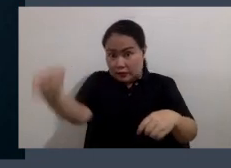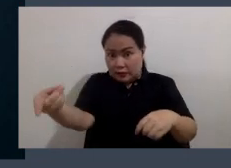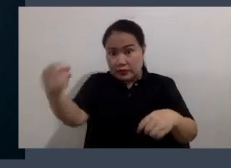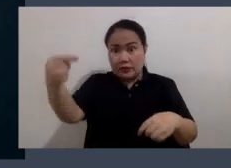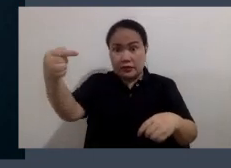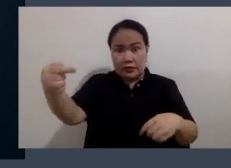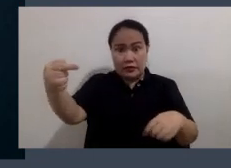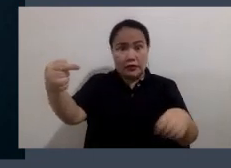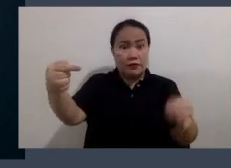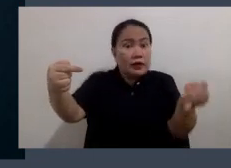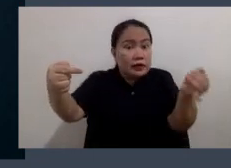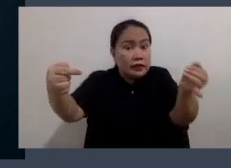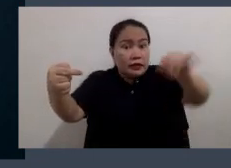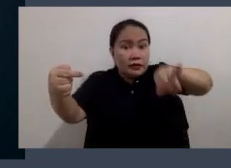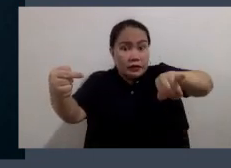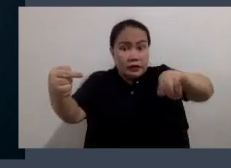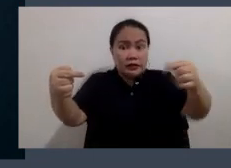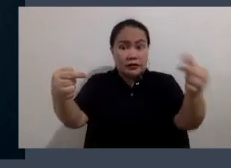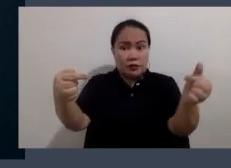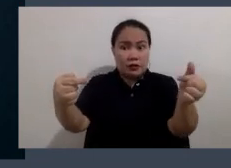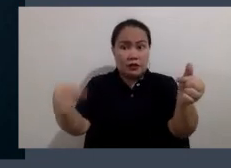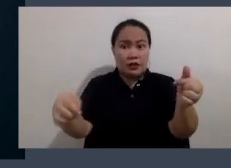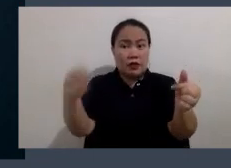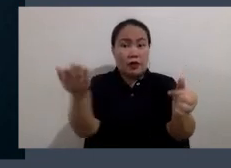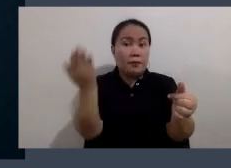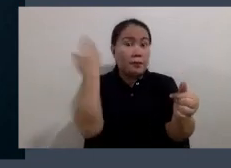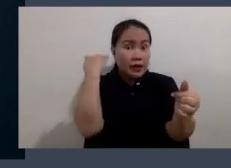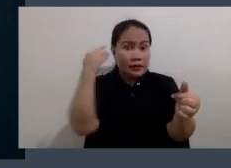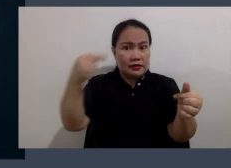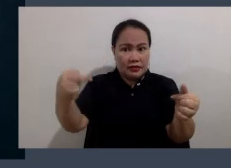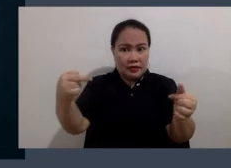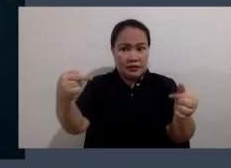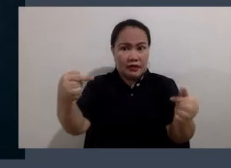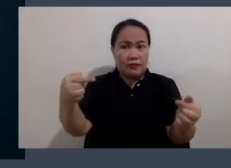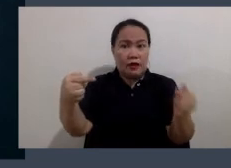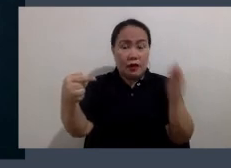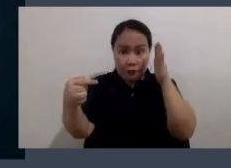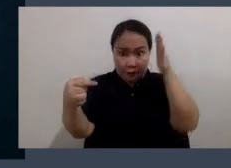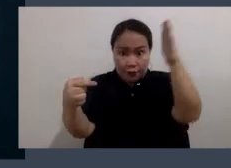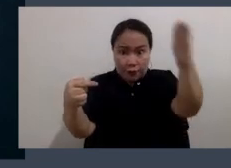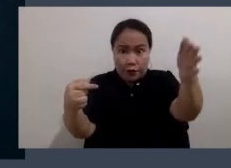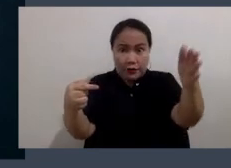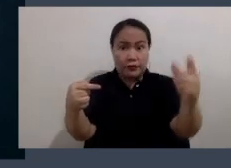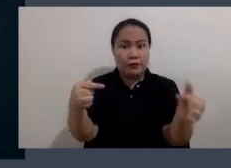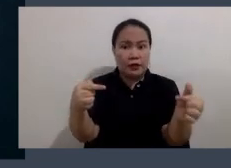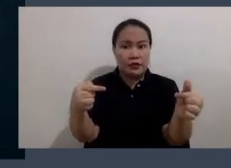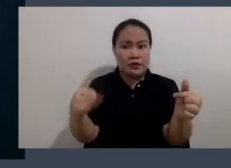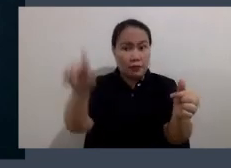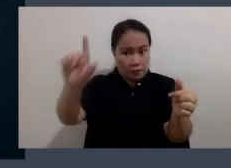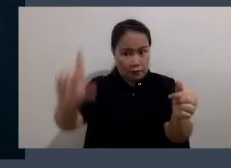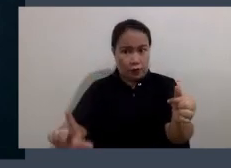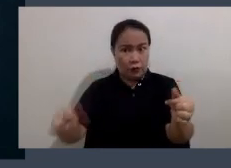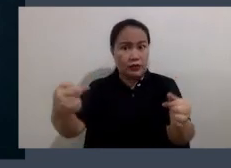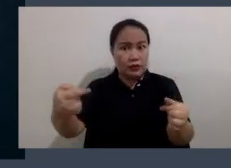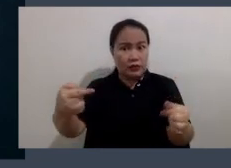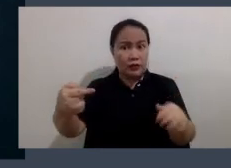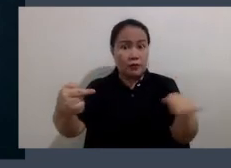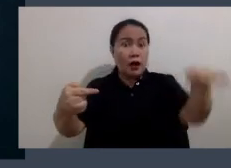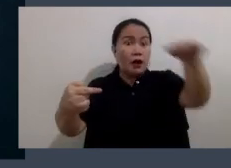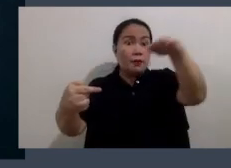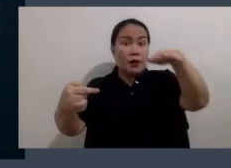positive. Backward, that is negative. Forward is positive. Below, negative. Above is